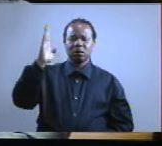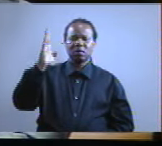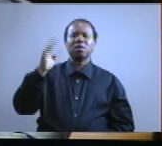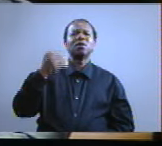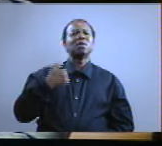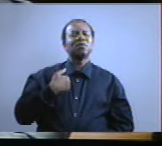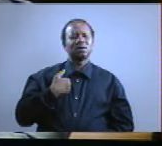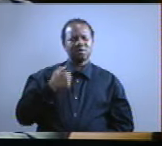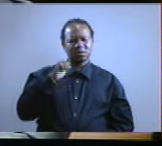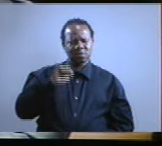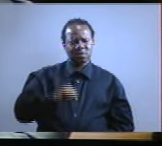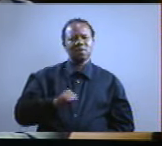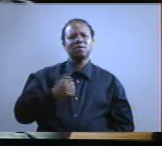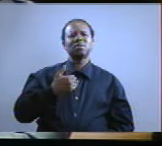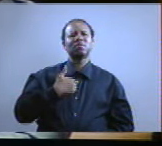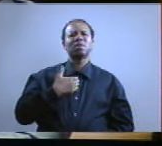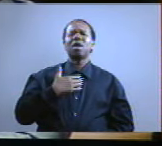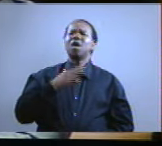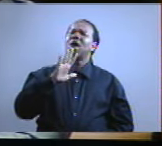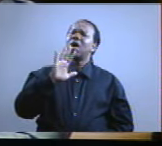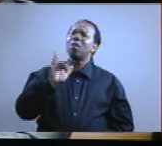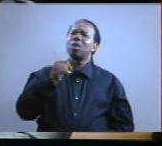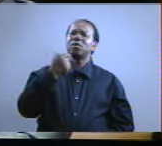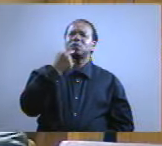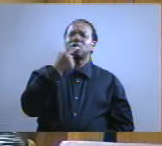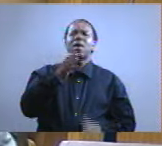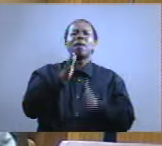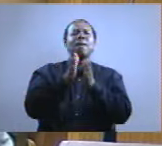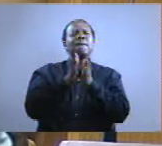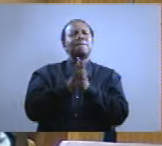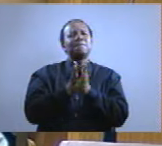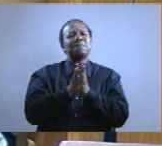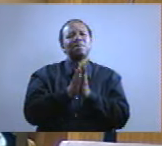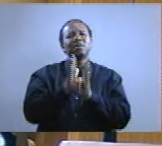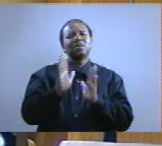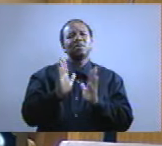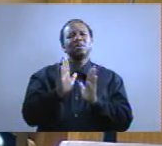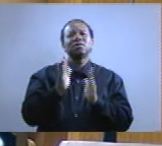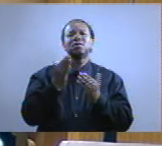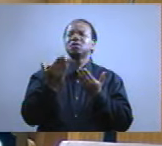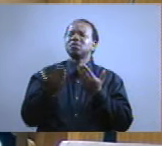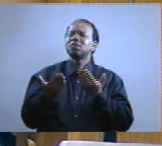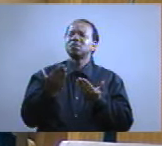Honorable Speaker, I wanted to address and request you to please establish